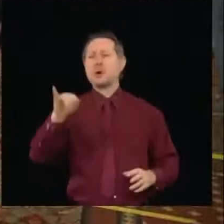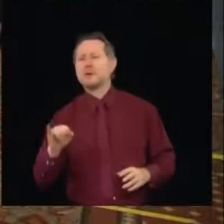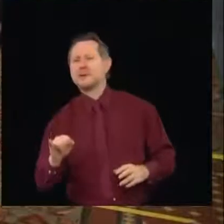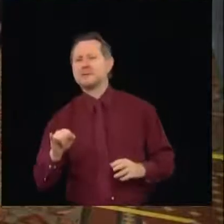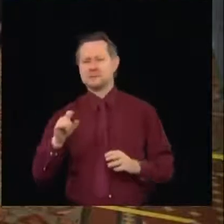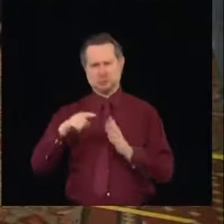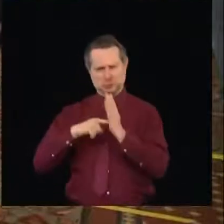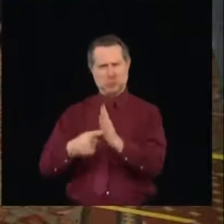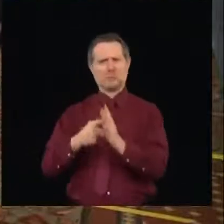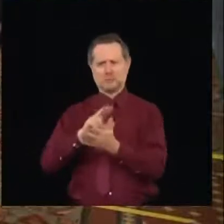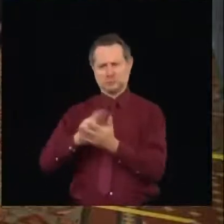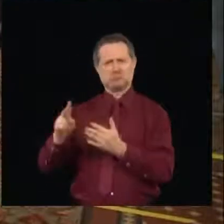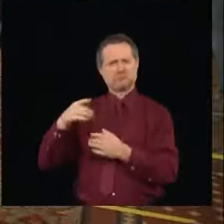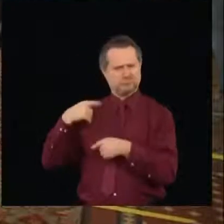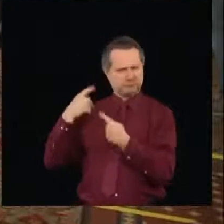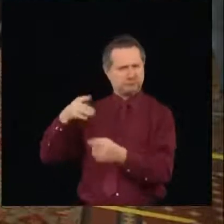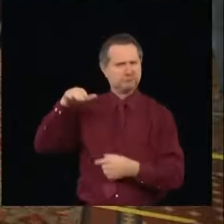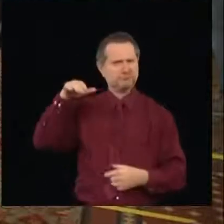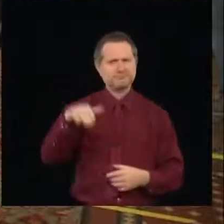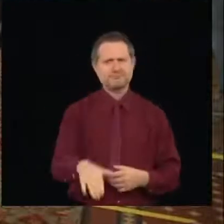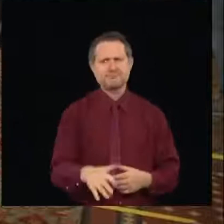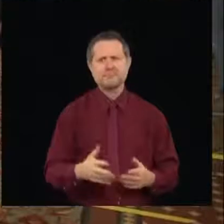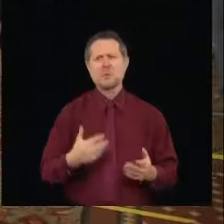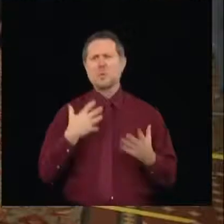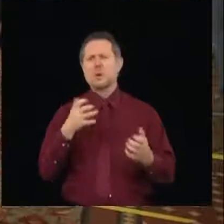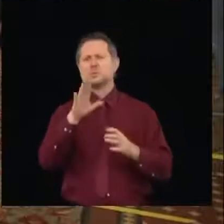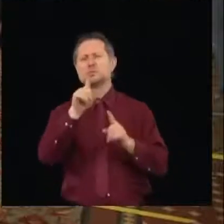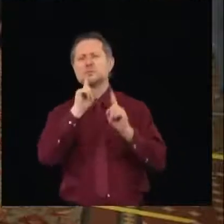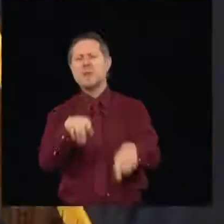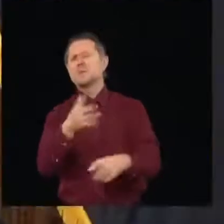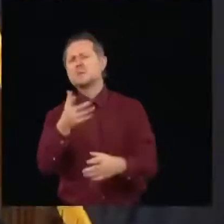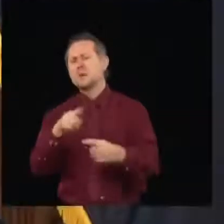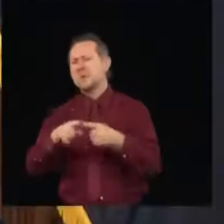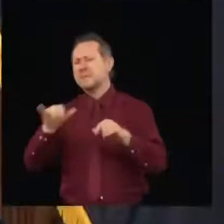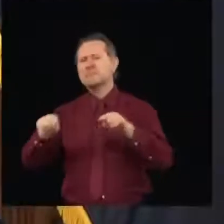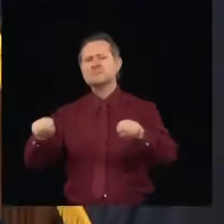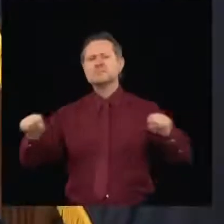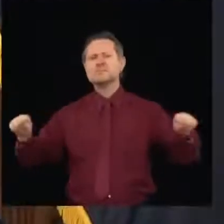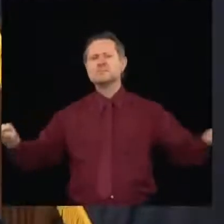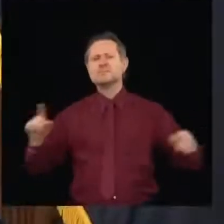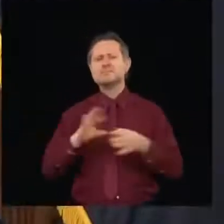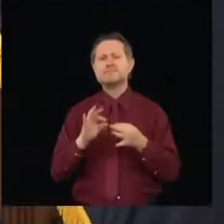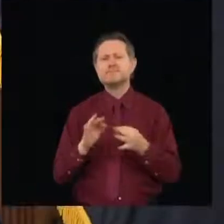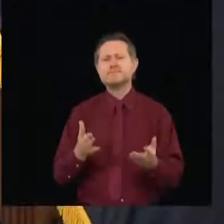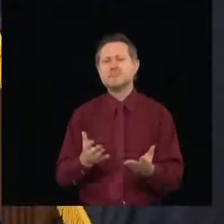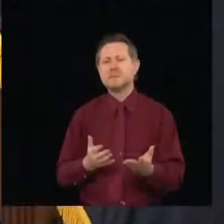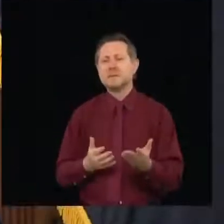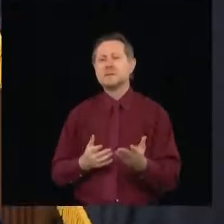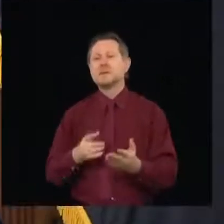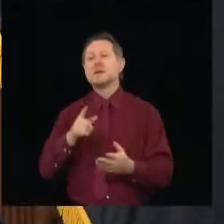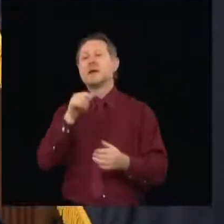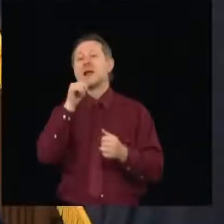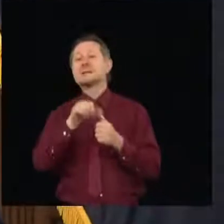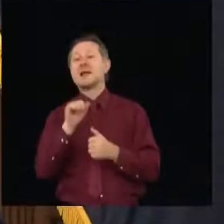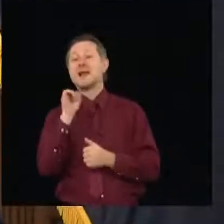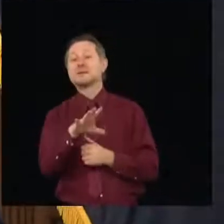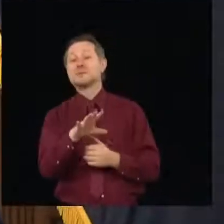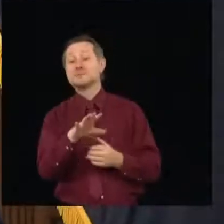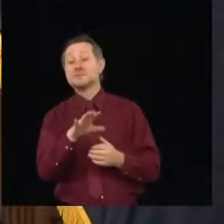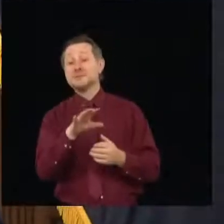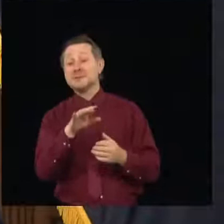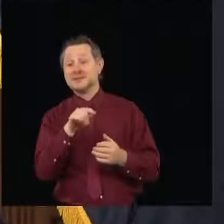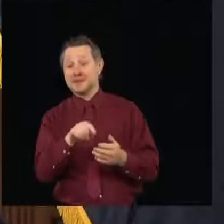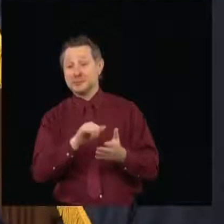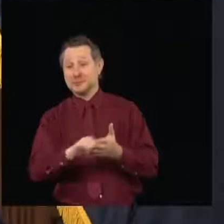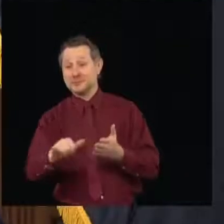Facts, exclamation point. I just wanted to know what your response is. Yeah, I'm telling him he should send a letter to the New York Times, because the chart I showed was from the New York